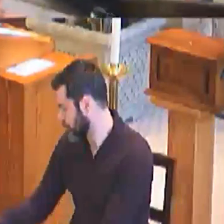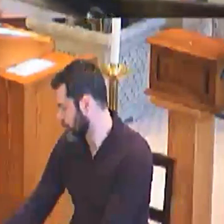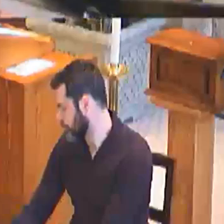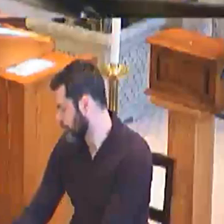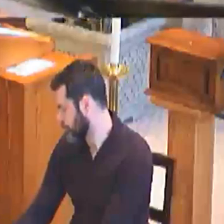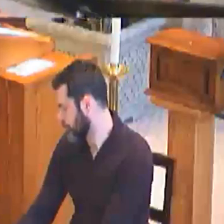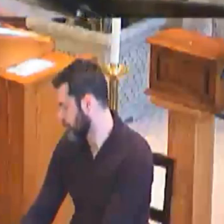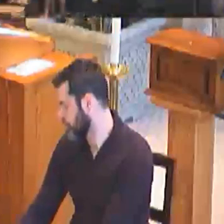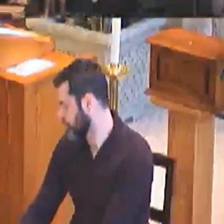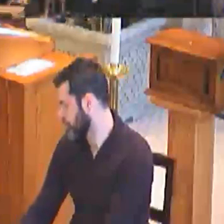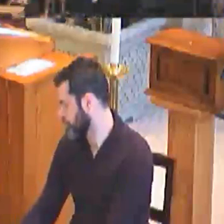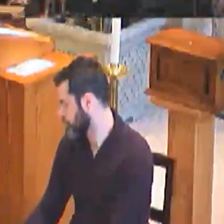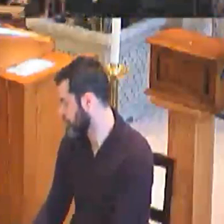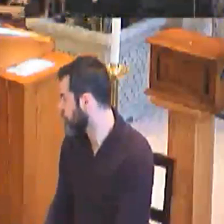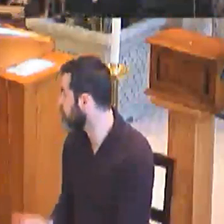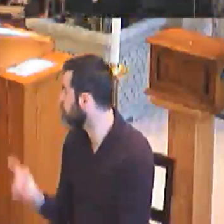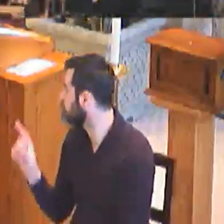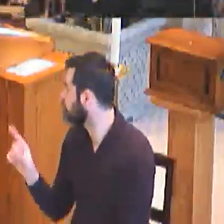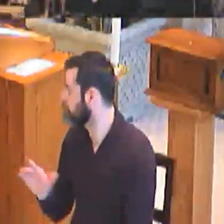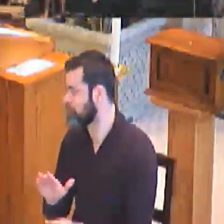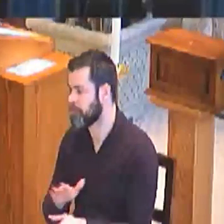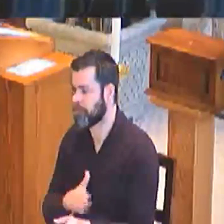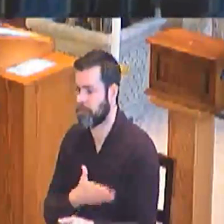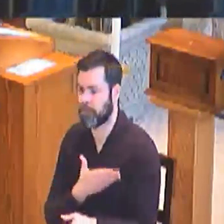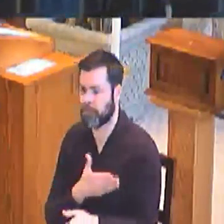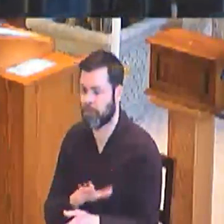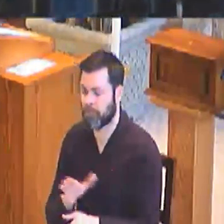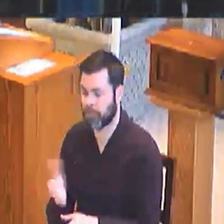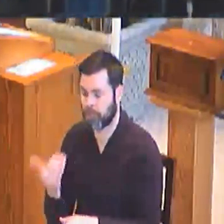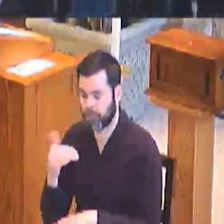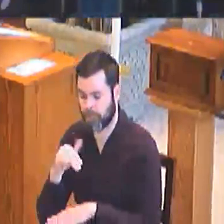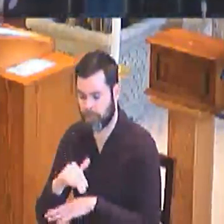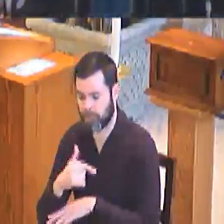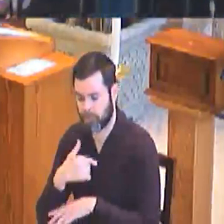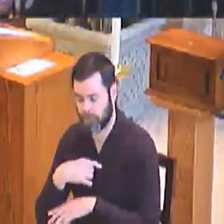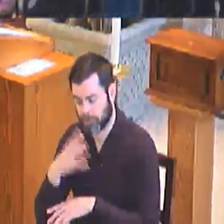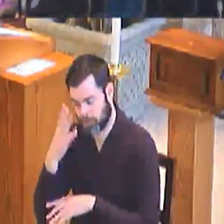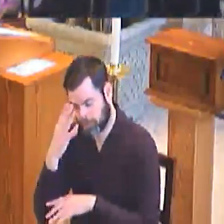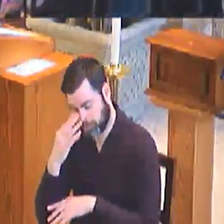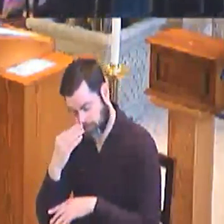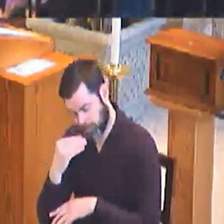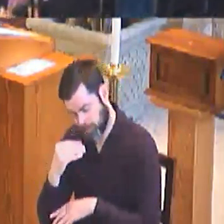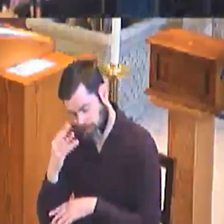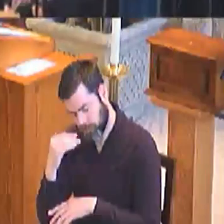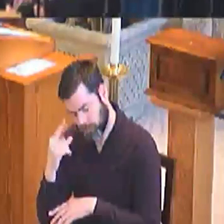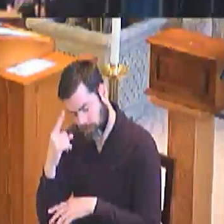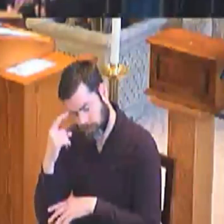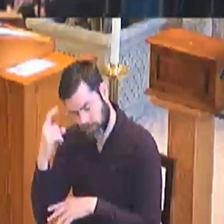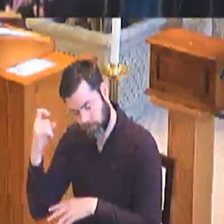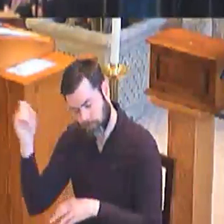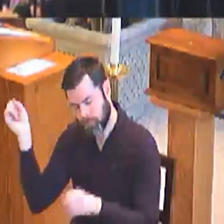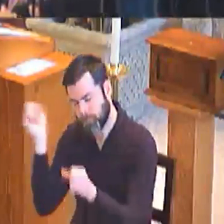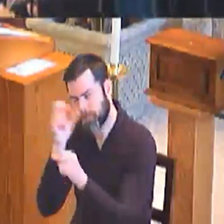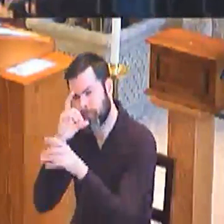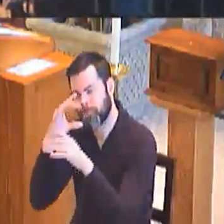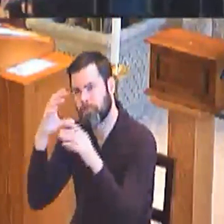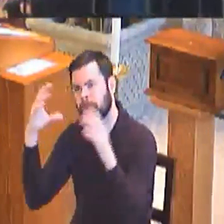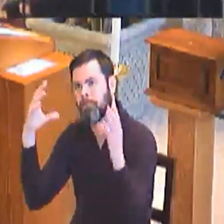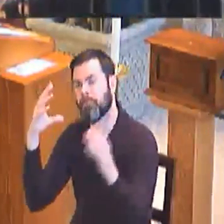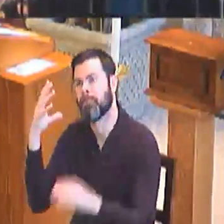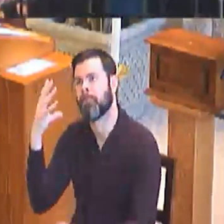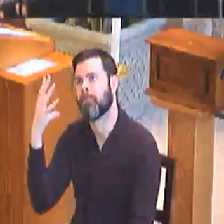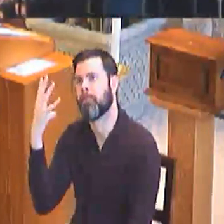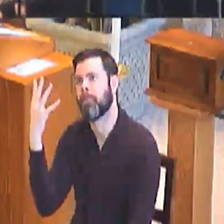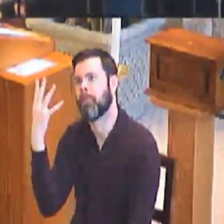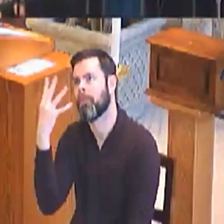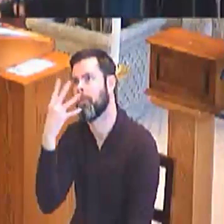Last night as I lay sleeping, there came a dream so fair. I